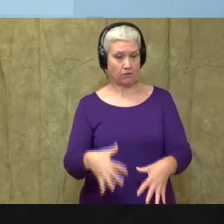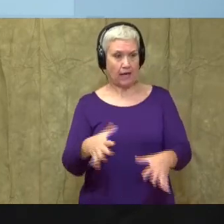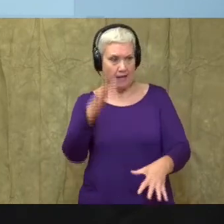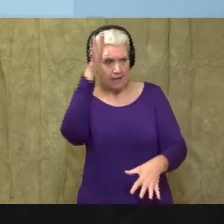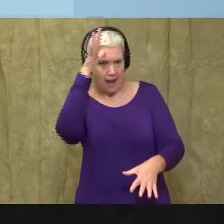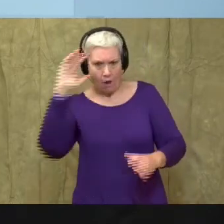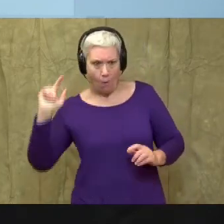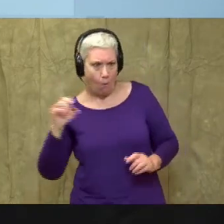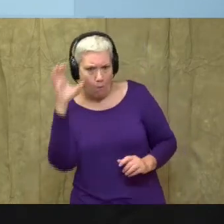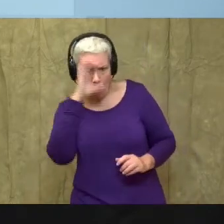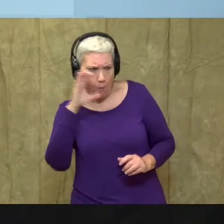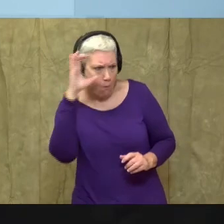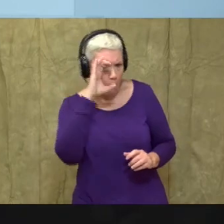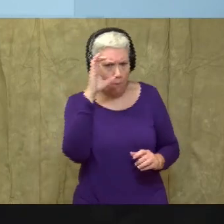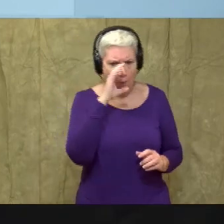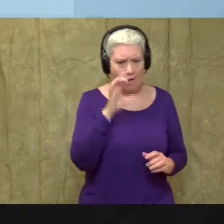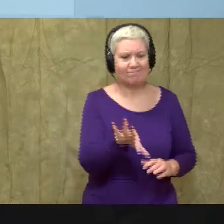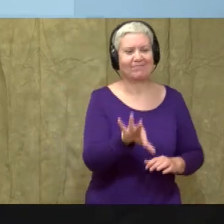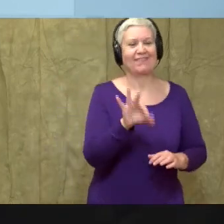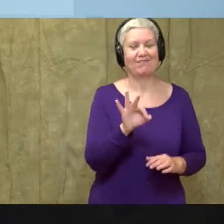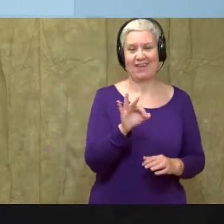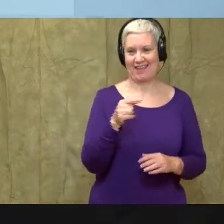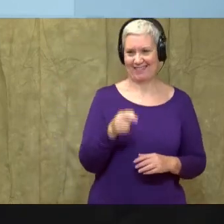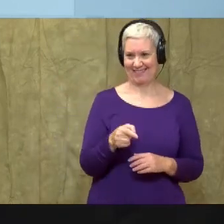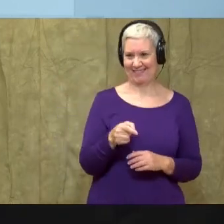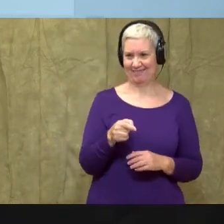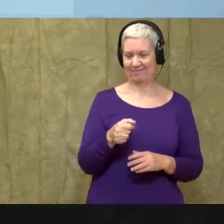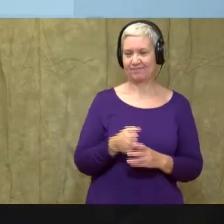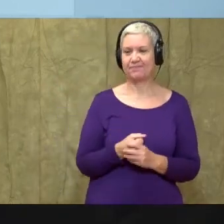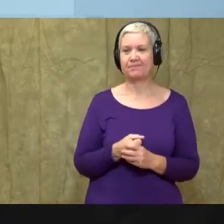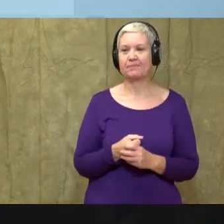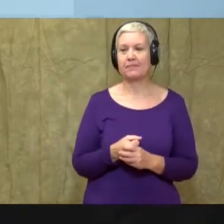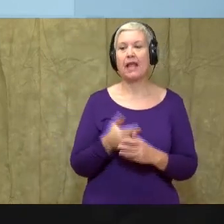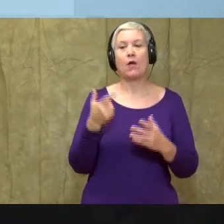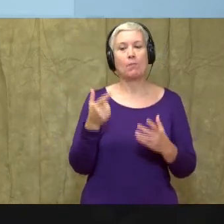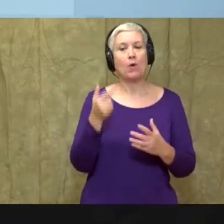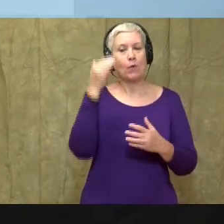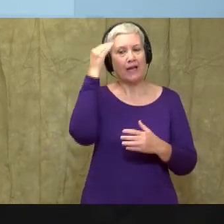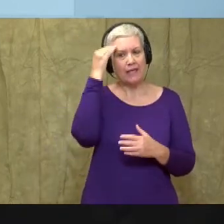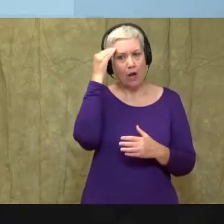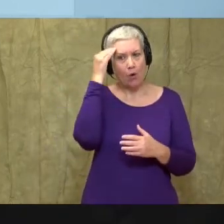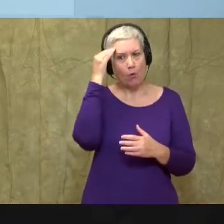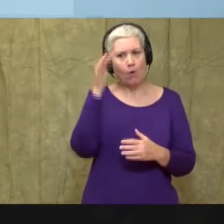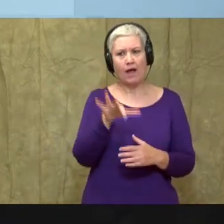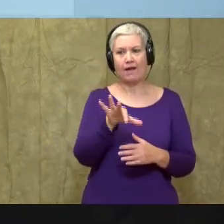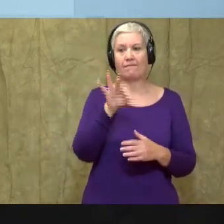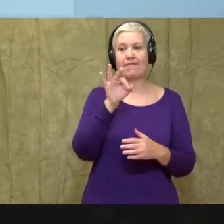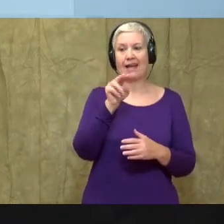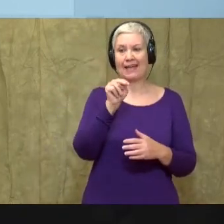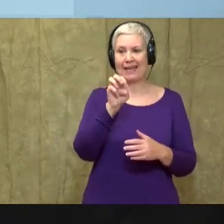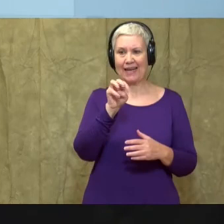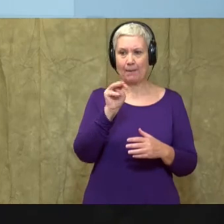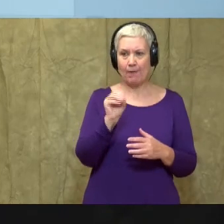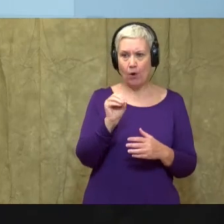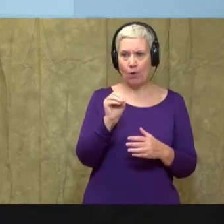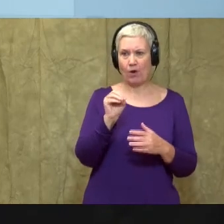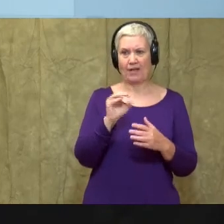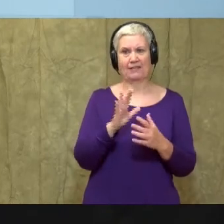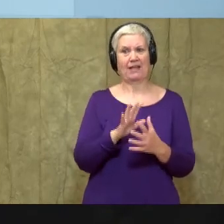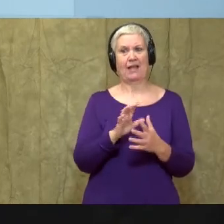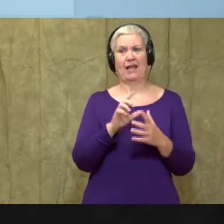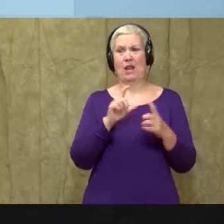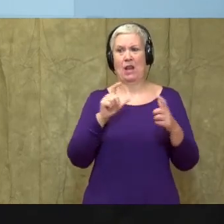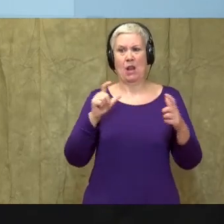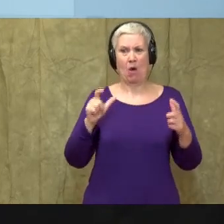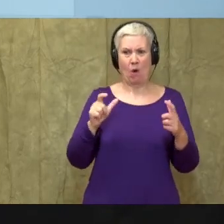him. And that's basically what that text is about. Now, we know, though, that Finding Nemo is a full-length movie, right? So